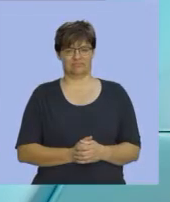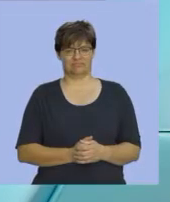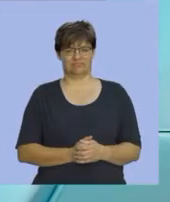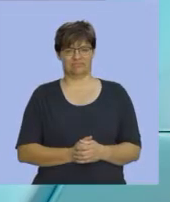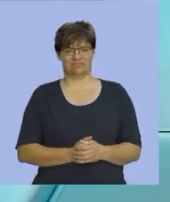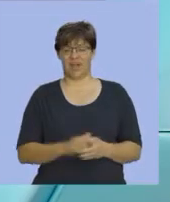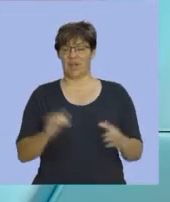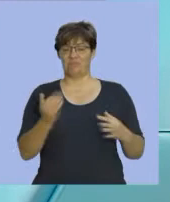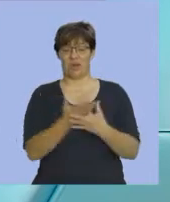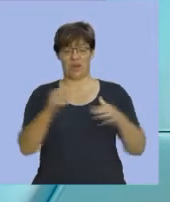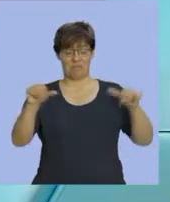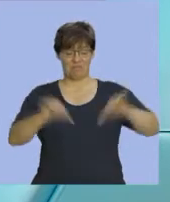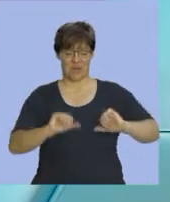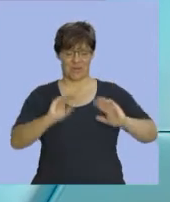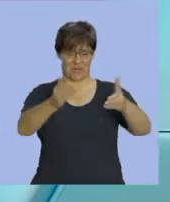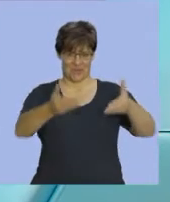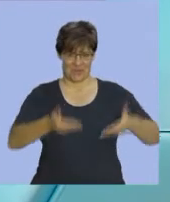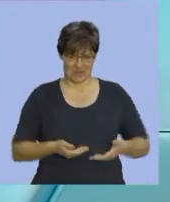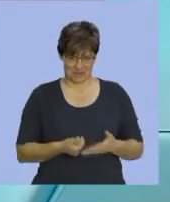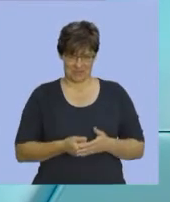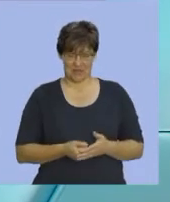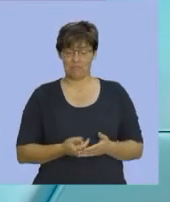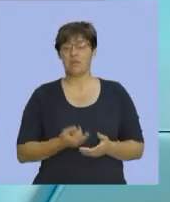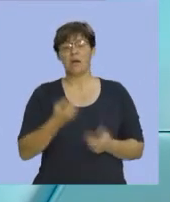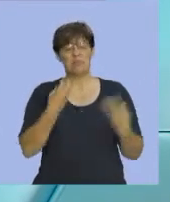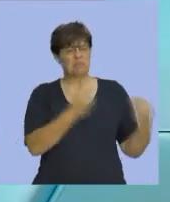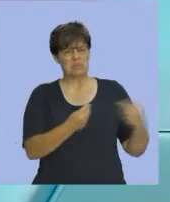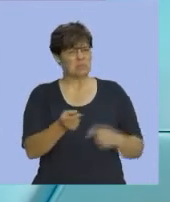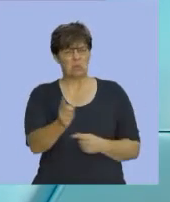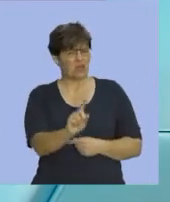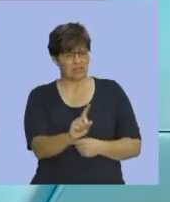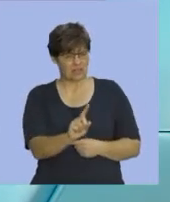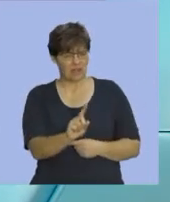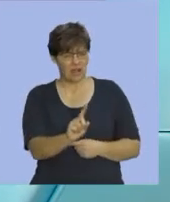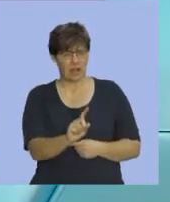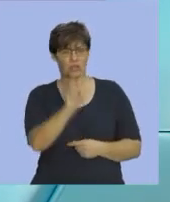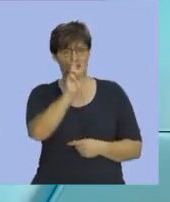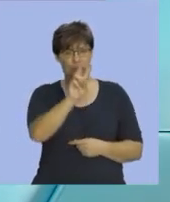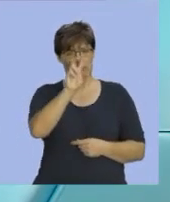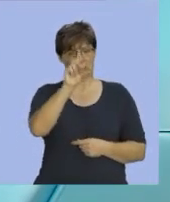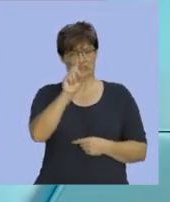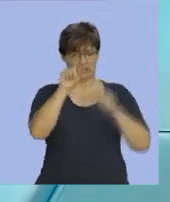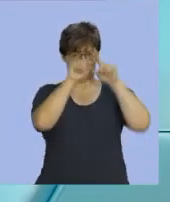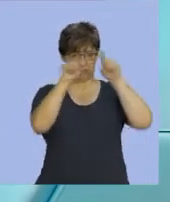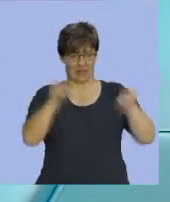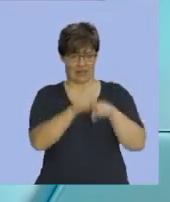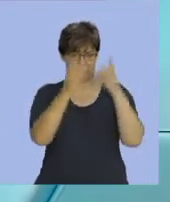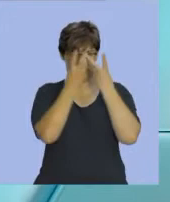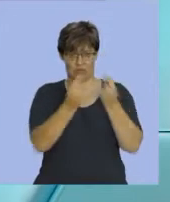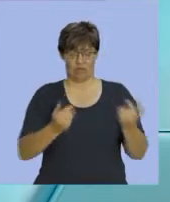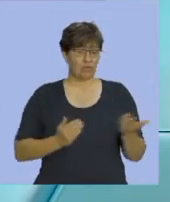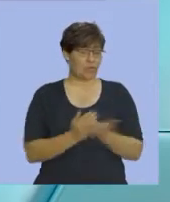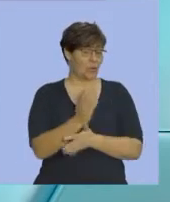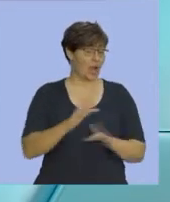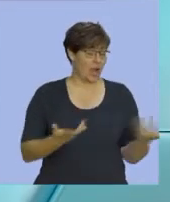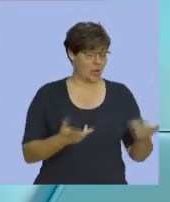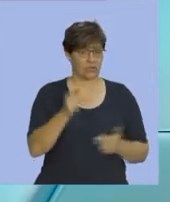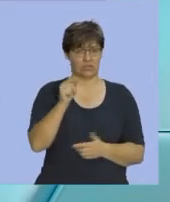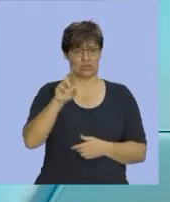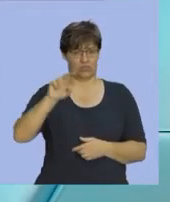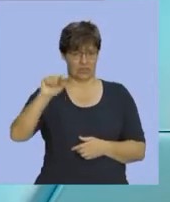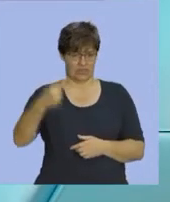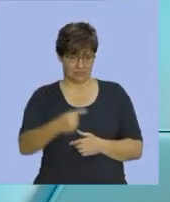Hi guys, welcome back. So we are still busy with solving 2D triangles with